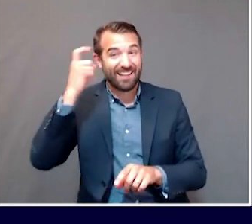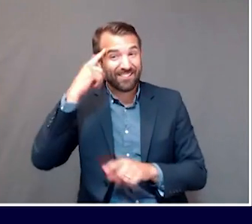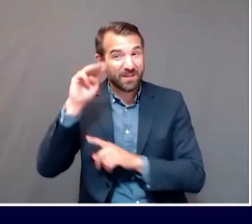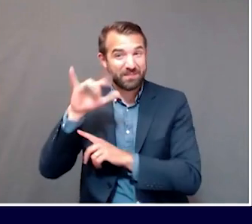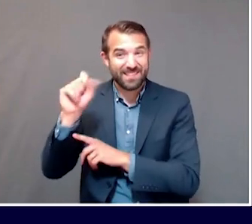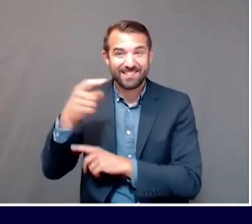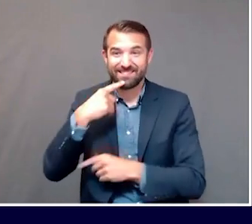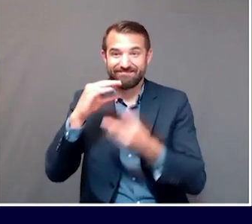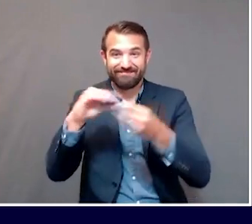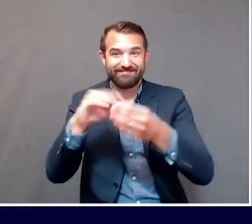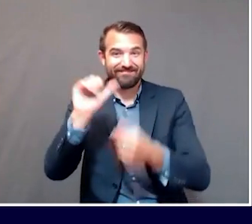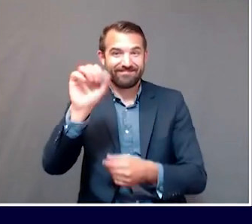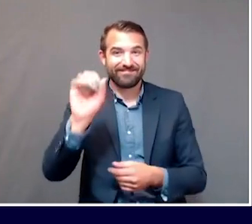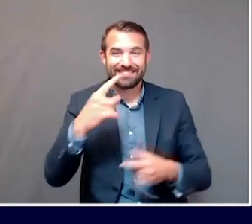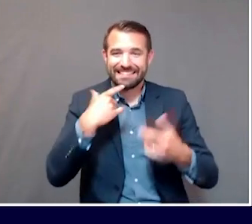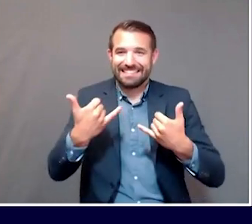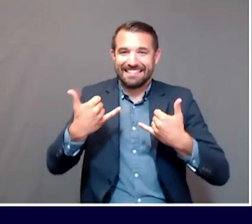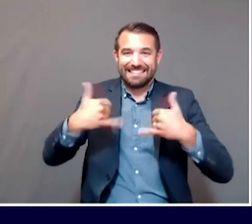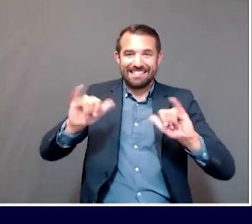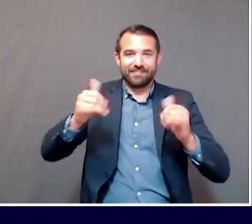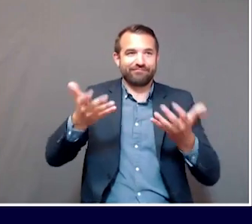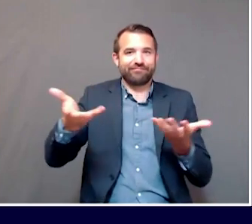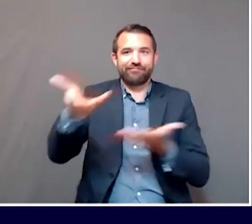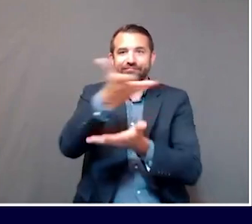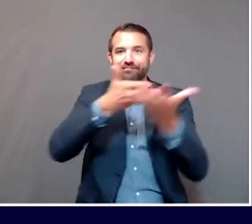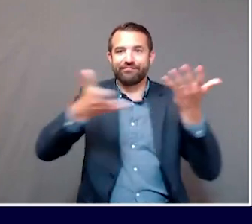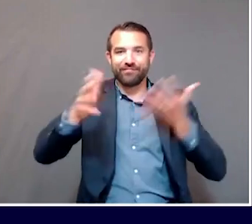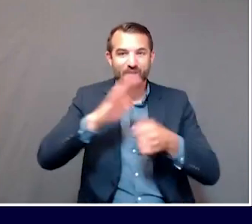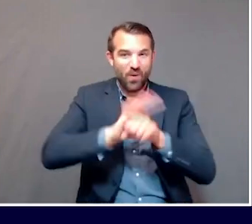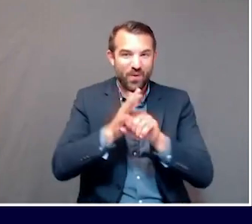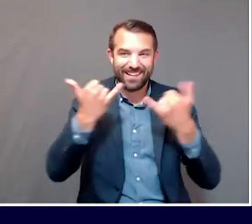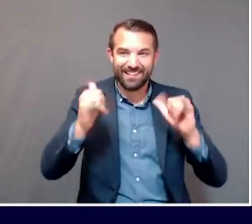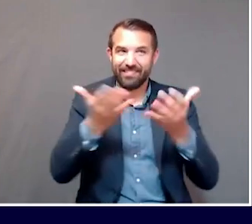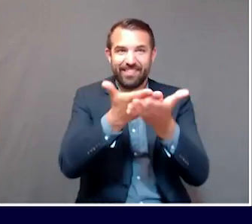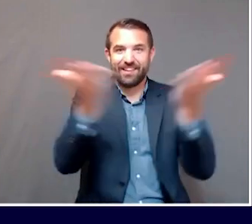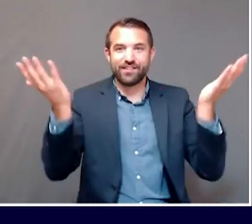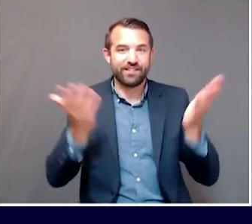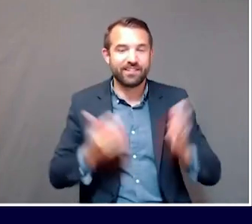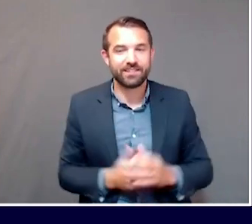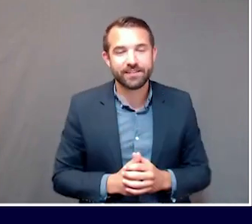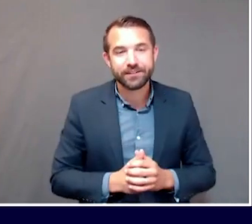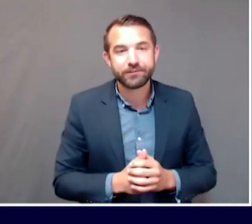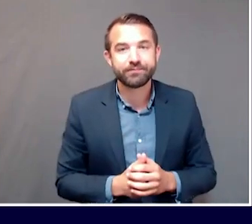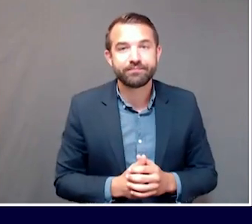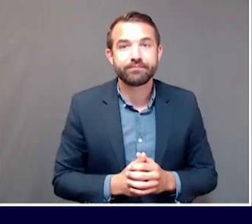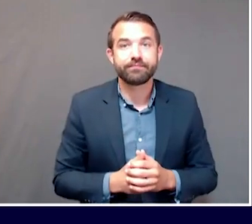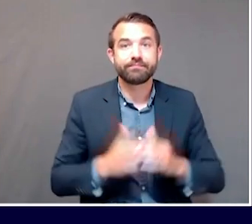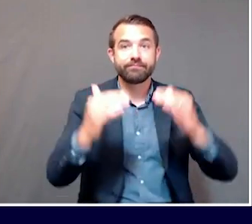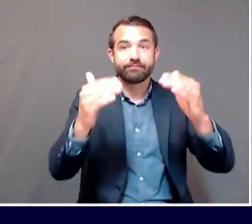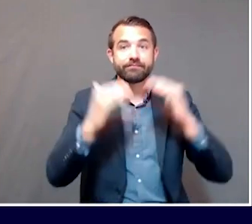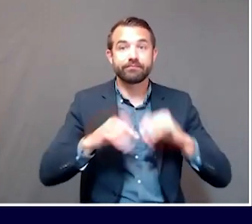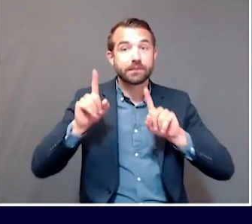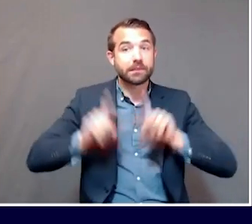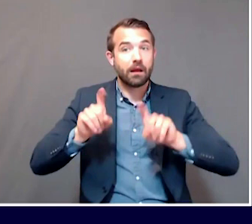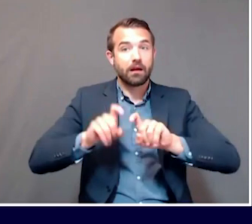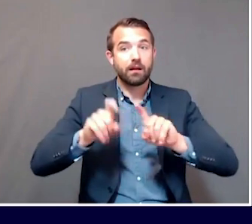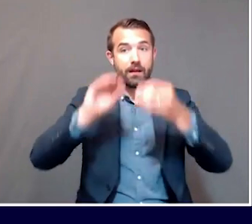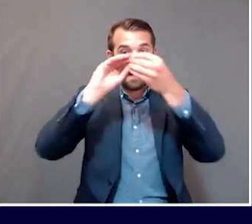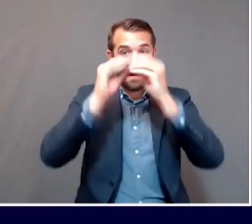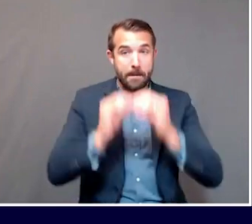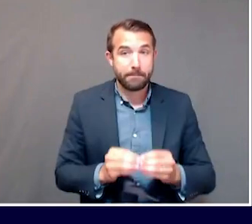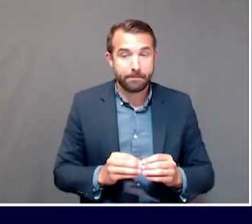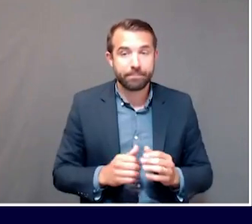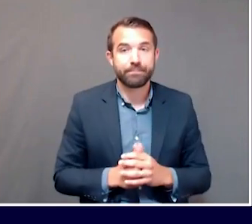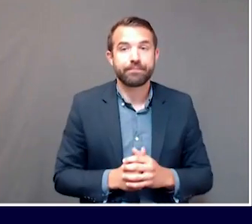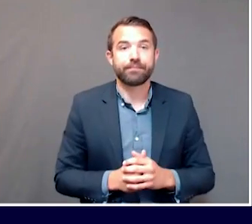I'd like to provide a quick update on where things stand on the testing front across the state. I'd like to provide an update